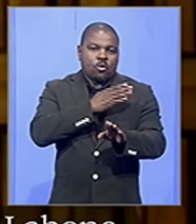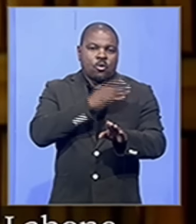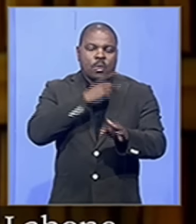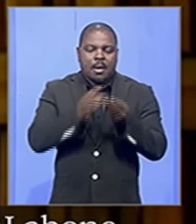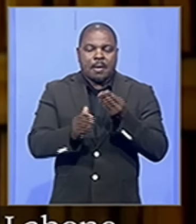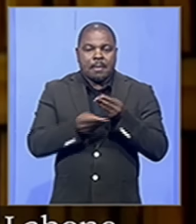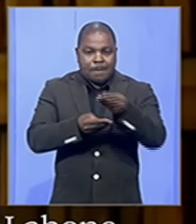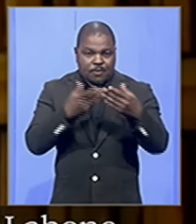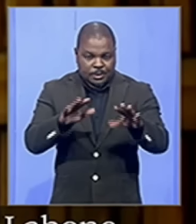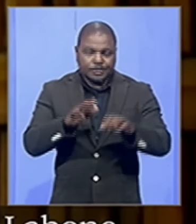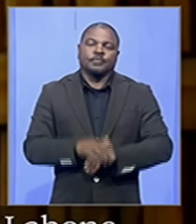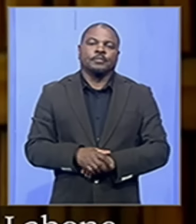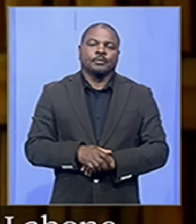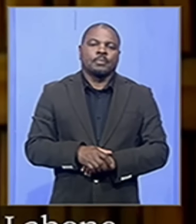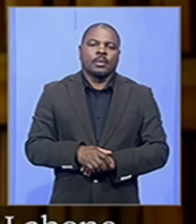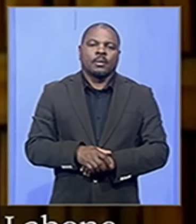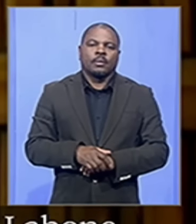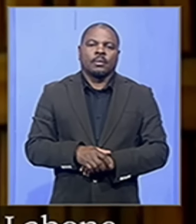unopposed.